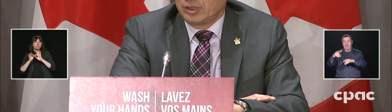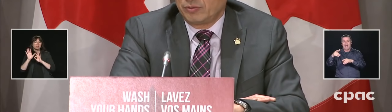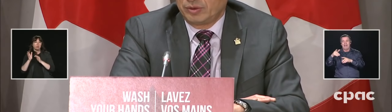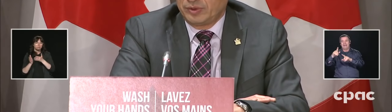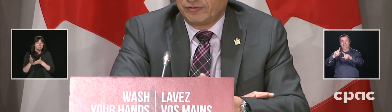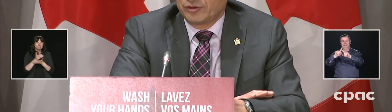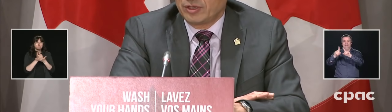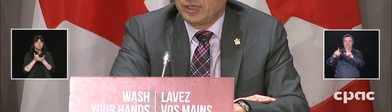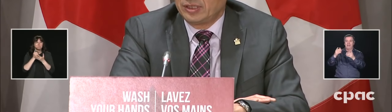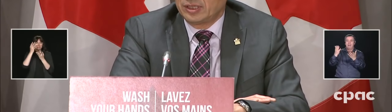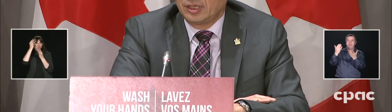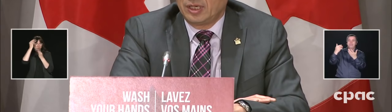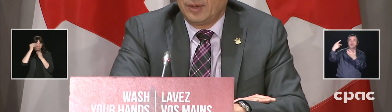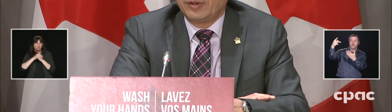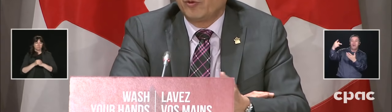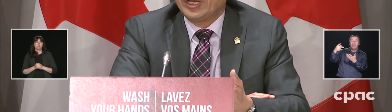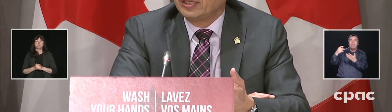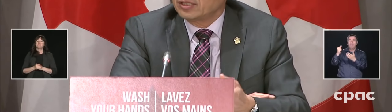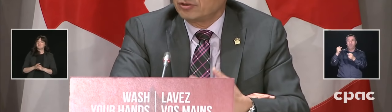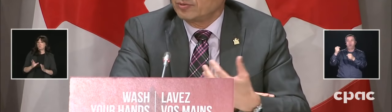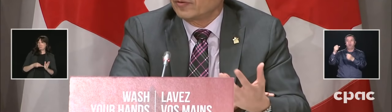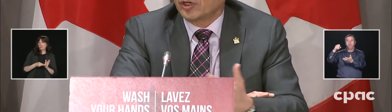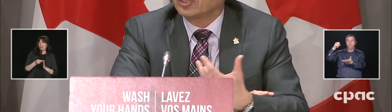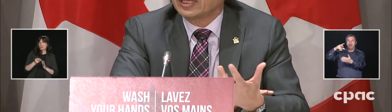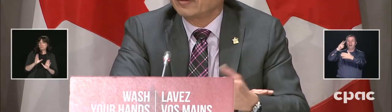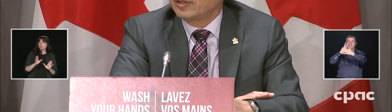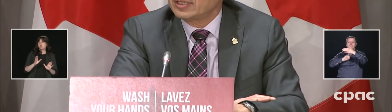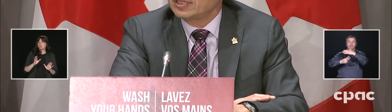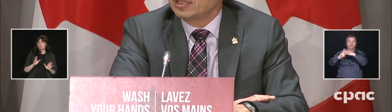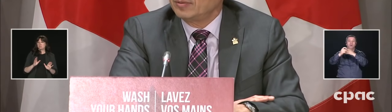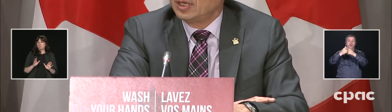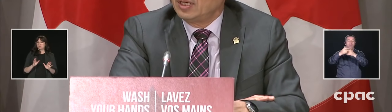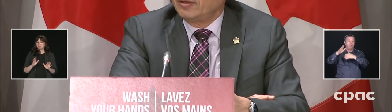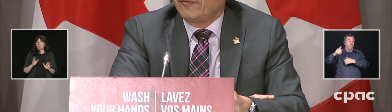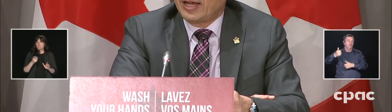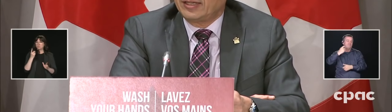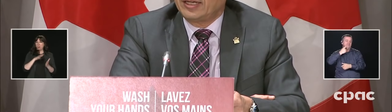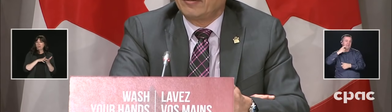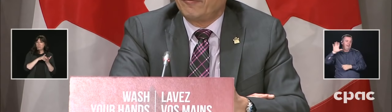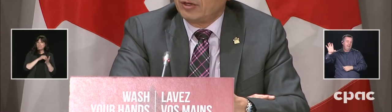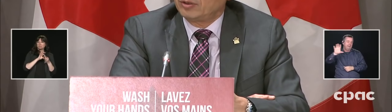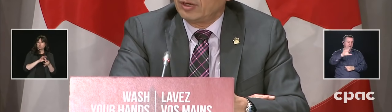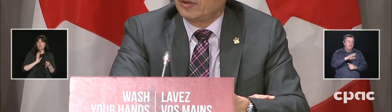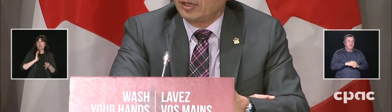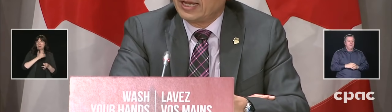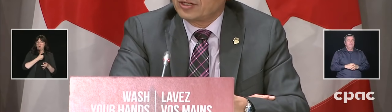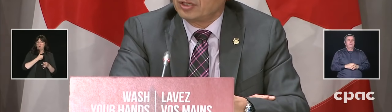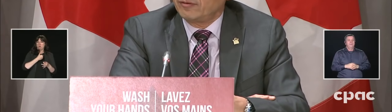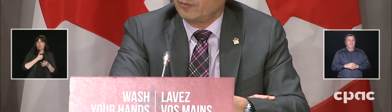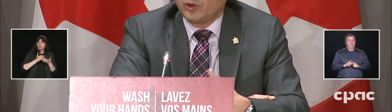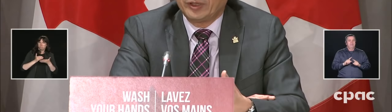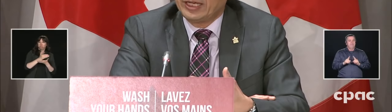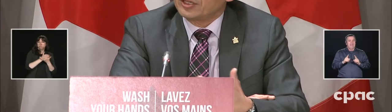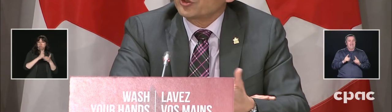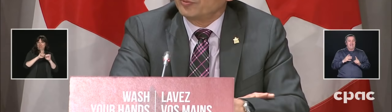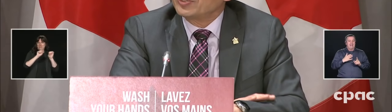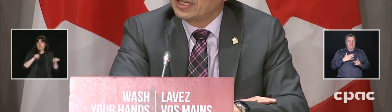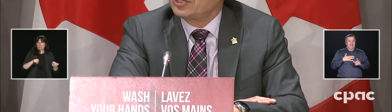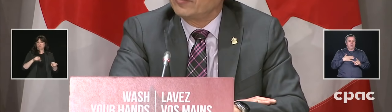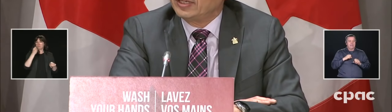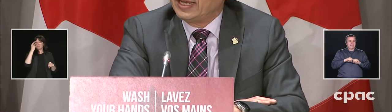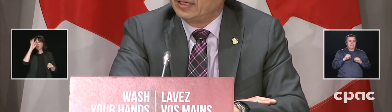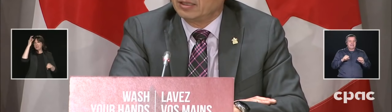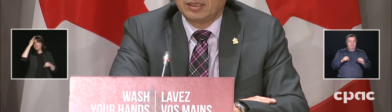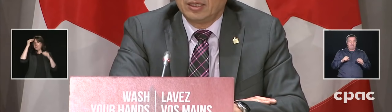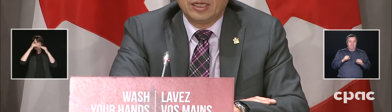I would be the first to admit it, a bit of a weakness in terms of our collective system. The fact that at the federal level, our national level, we only get a certain